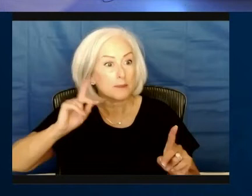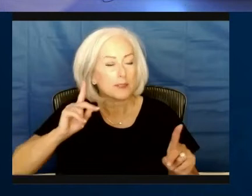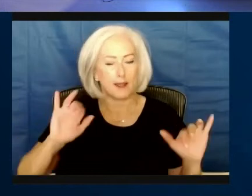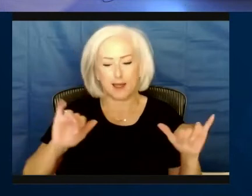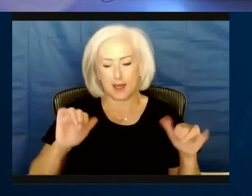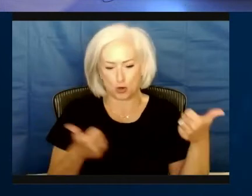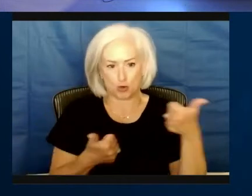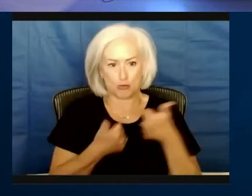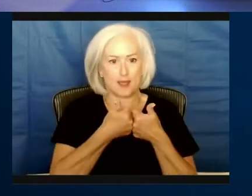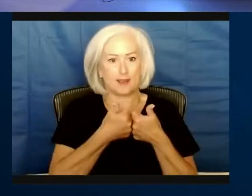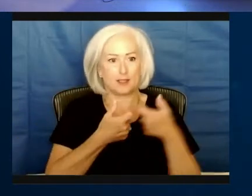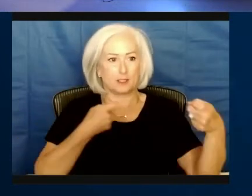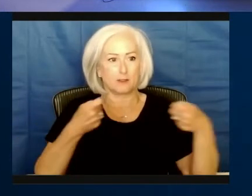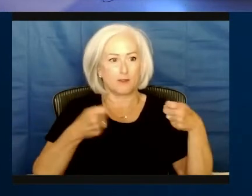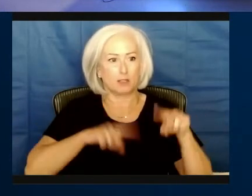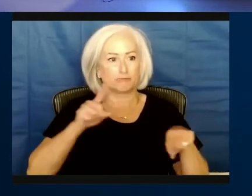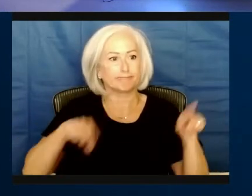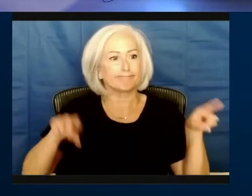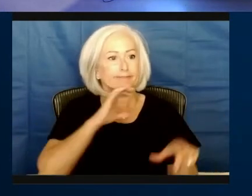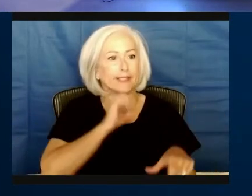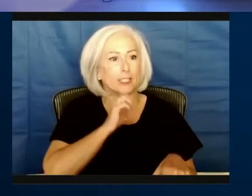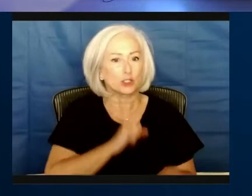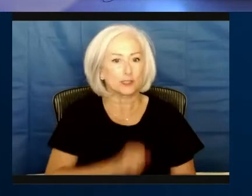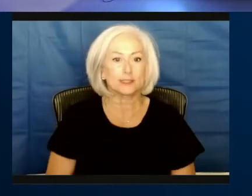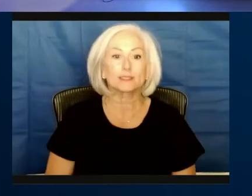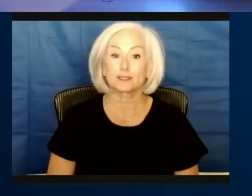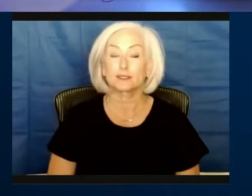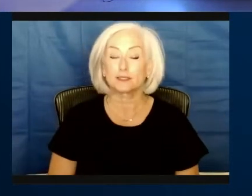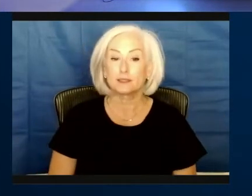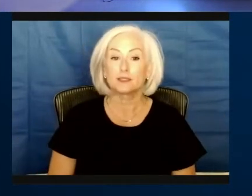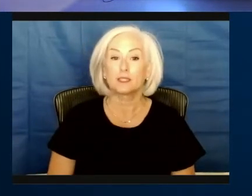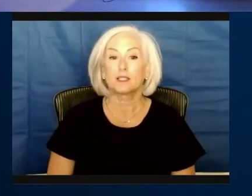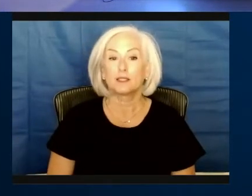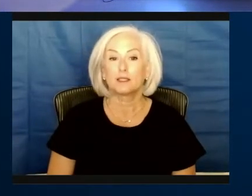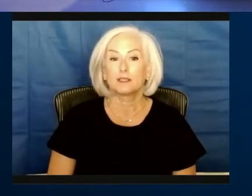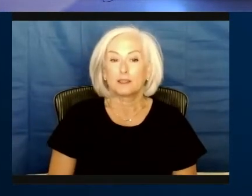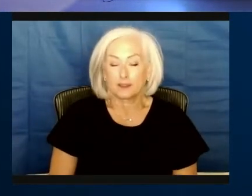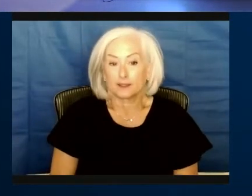All right, guys, how do you respond to that challenge? Go ahead.